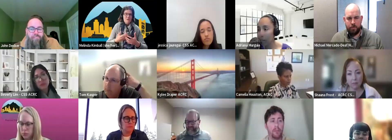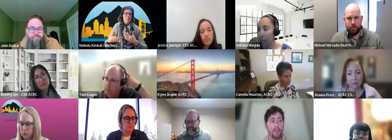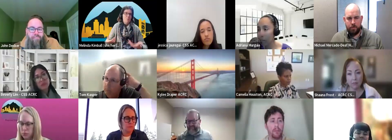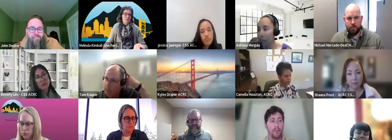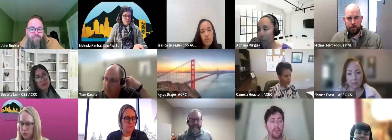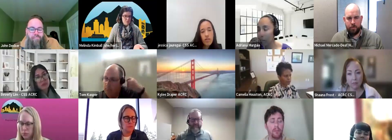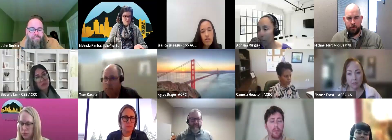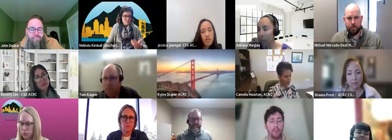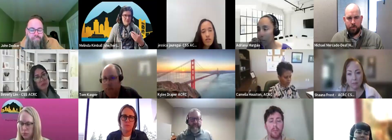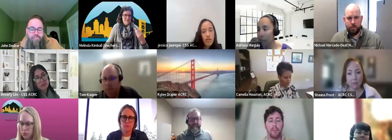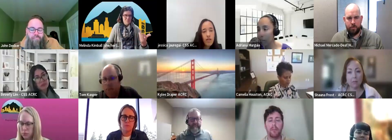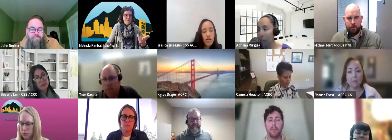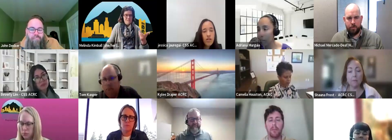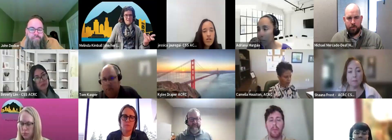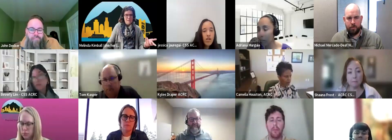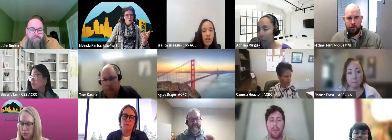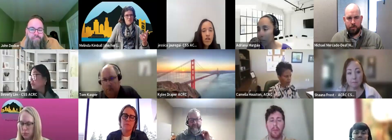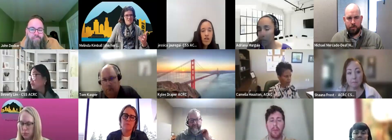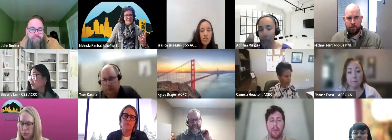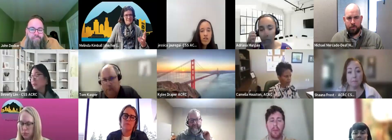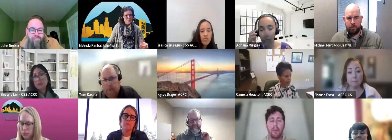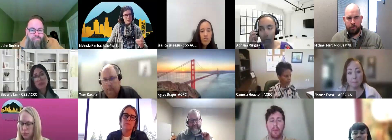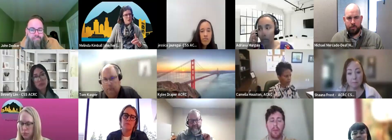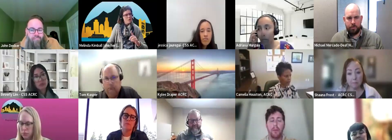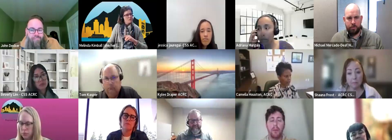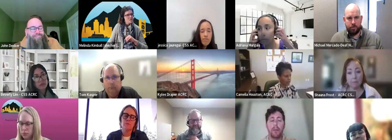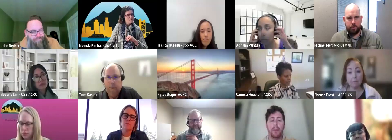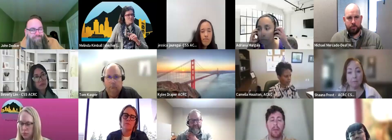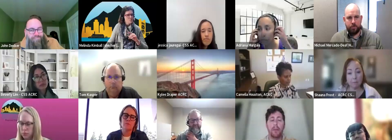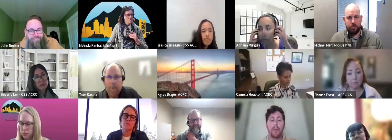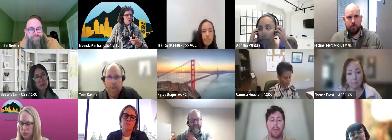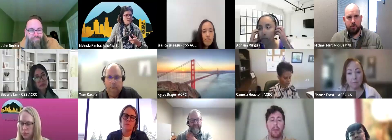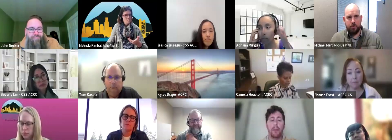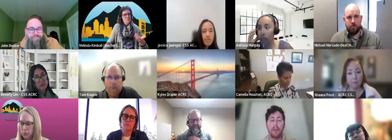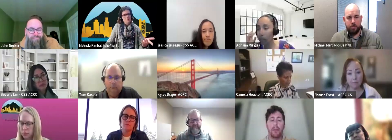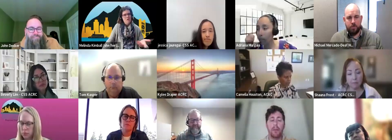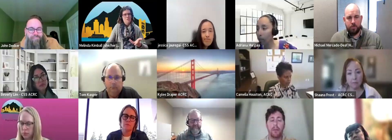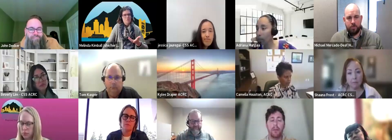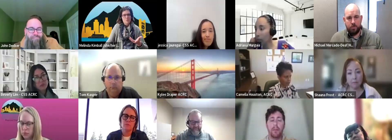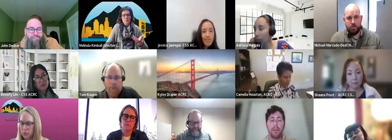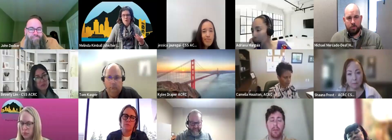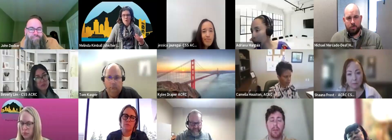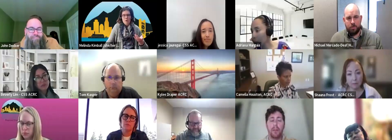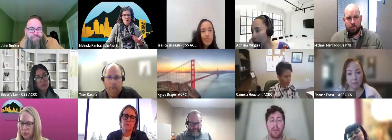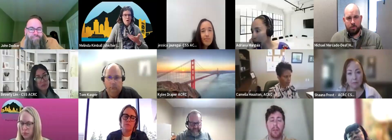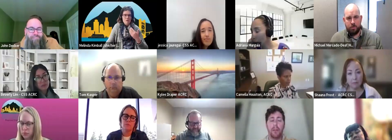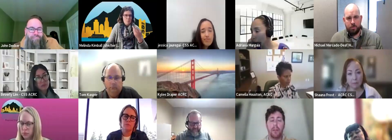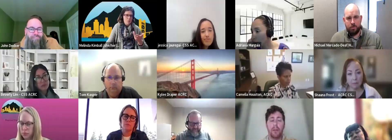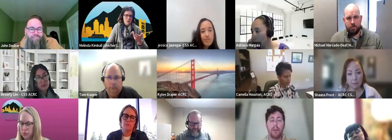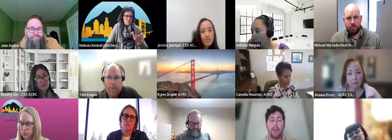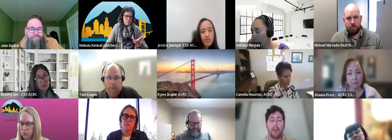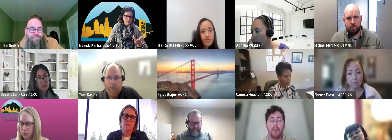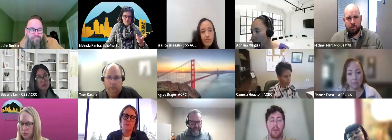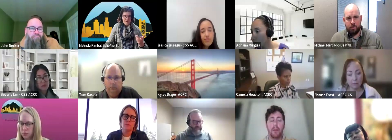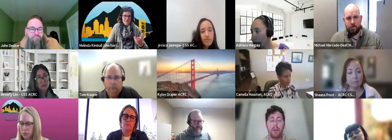spelling to come up with a language. And that's why sign language can take a little bit longer sometimes to express compared to